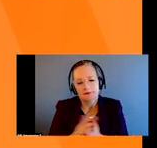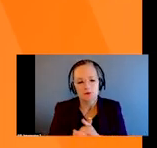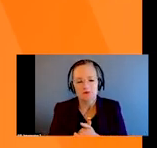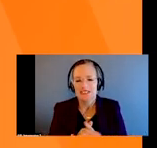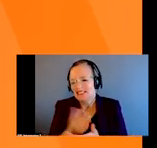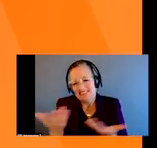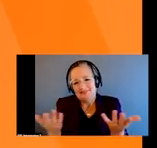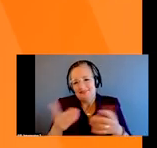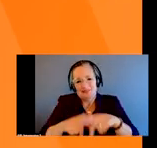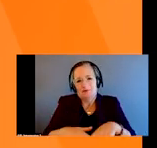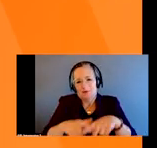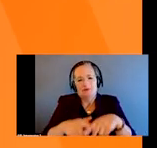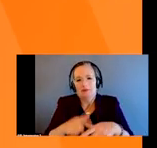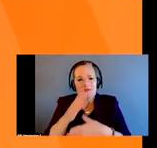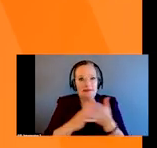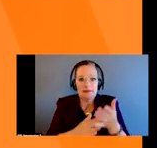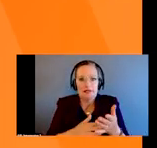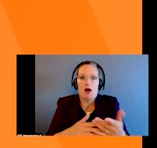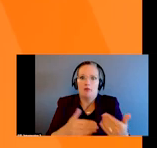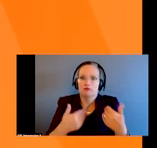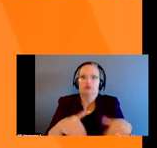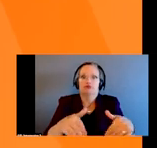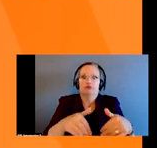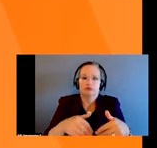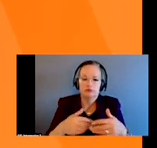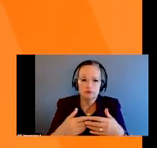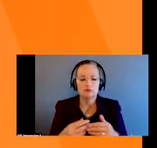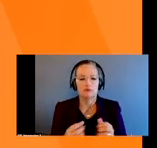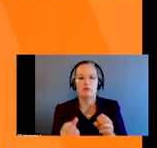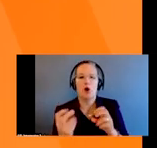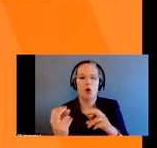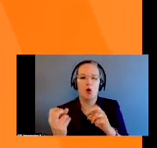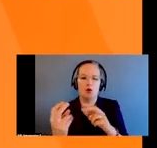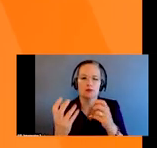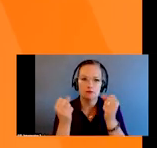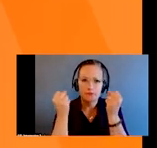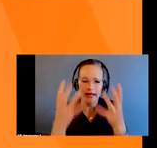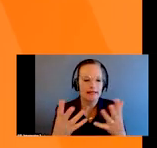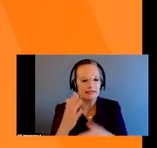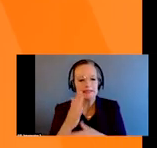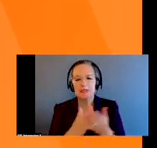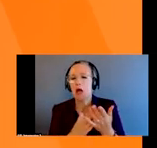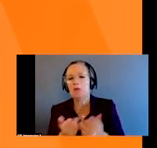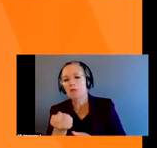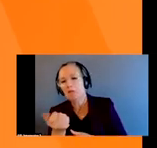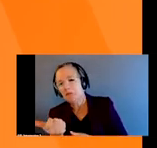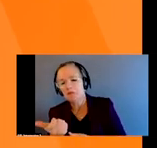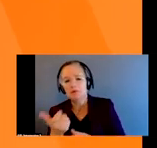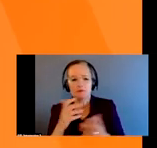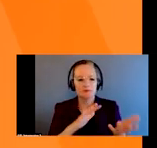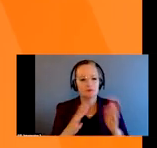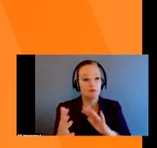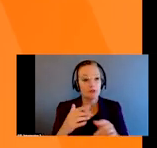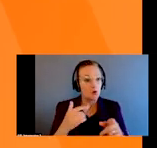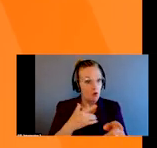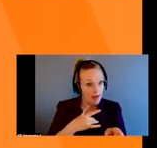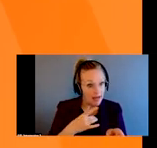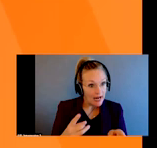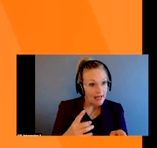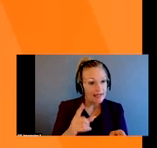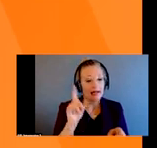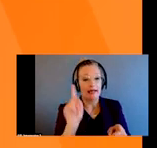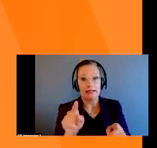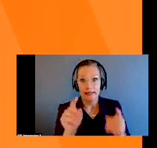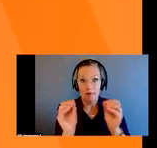that's the quick check. I look at activity. Are they active on the platform? Great. I click the more button, click